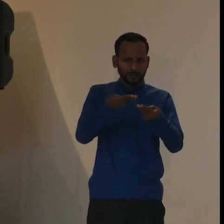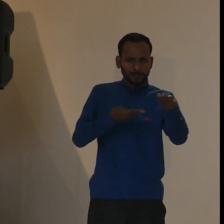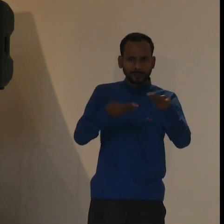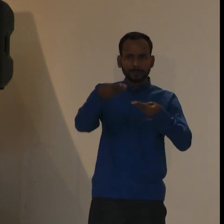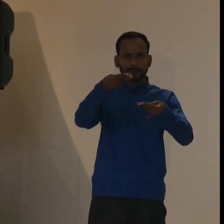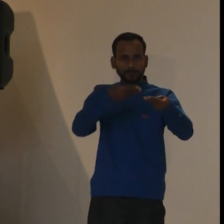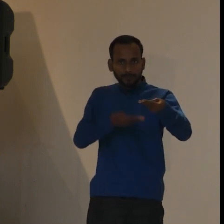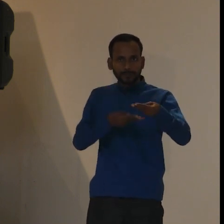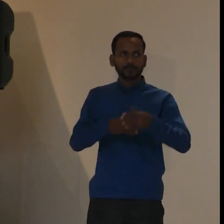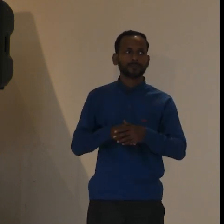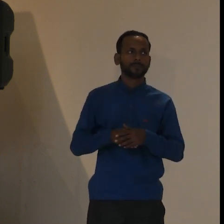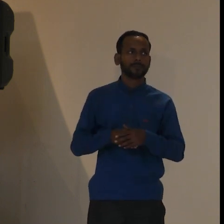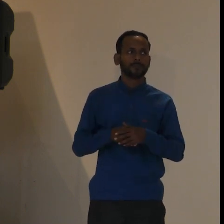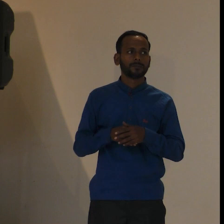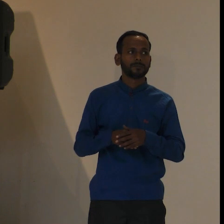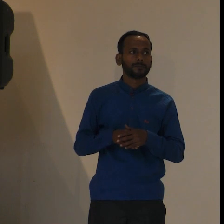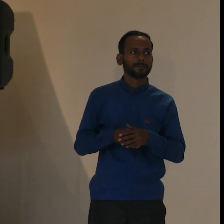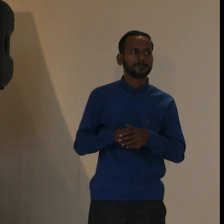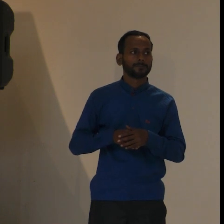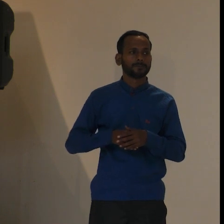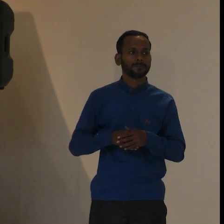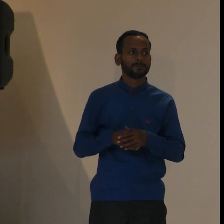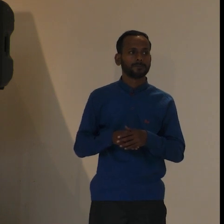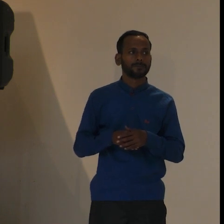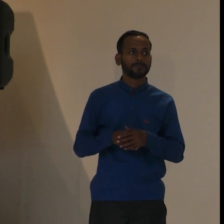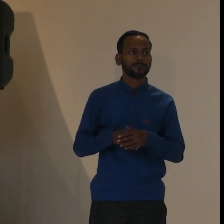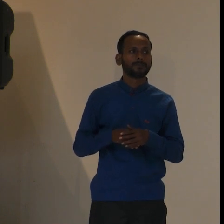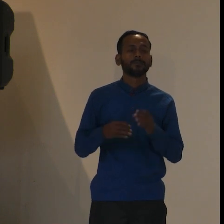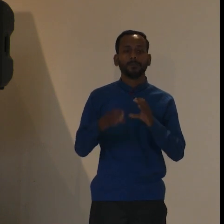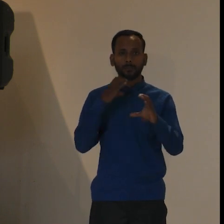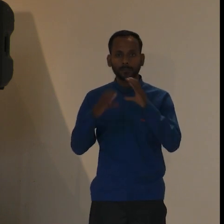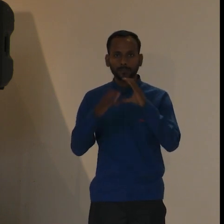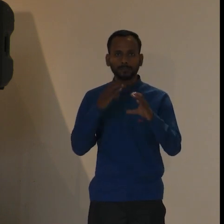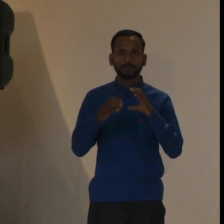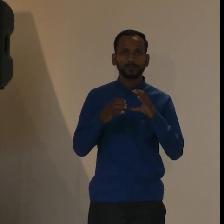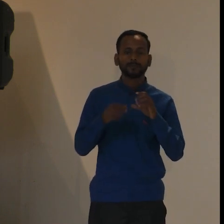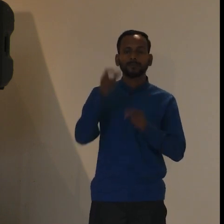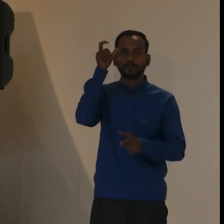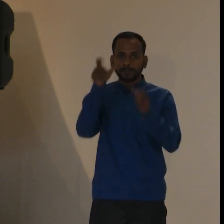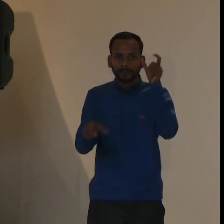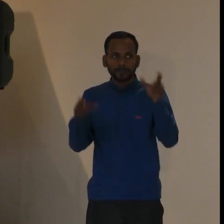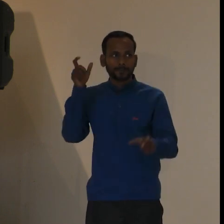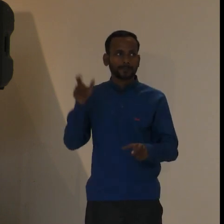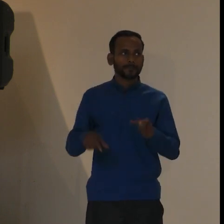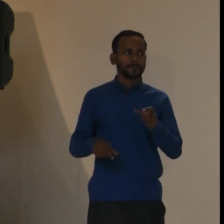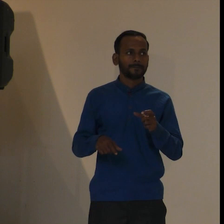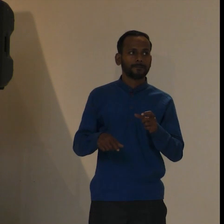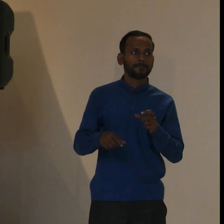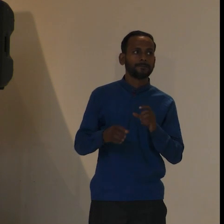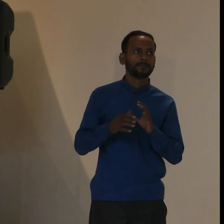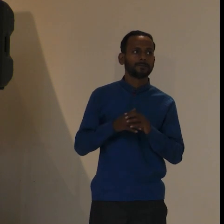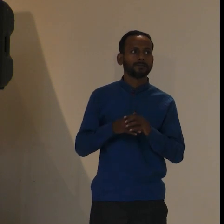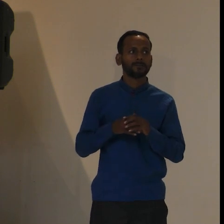something we can continue to build on. And once we have this, how do you say, conversations out there, people are, as a proponent